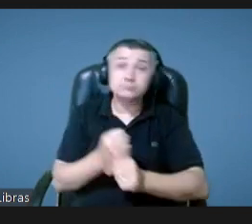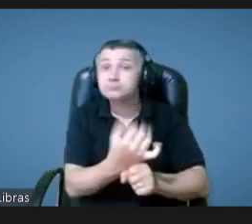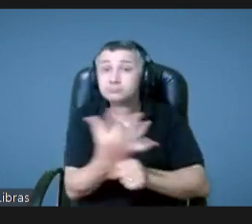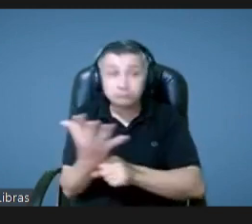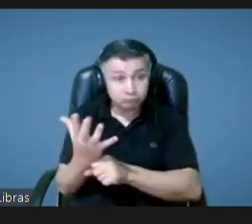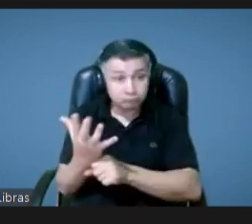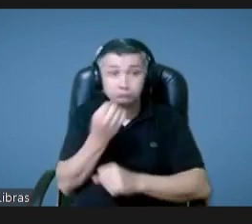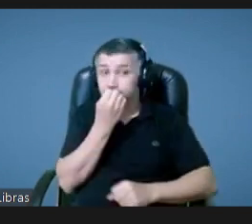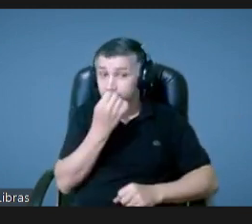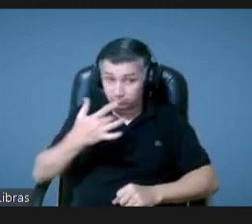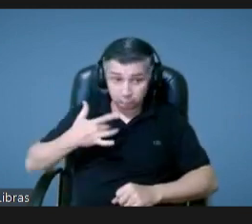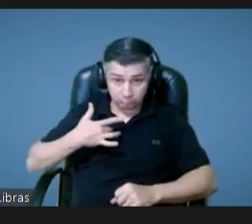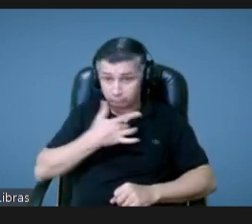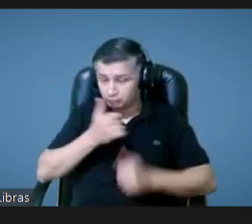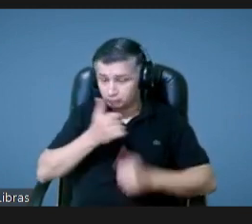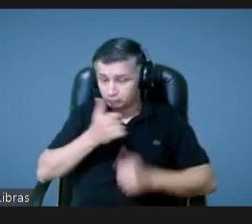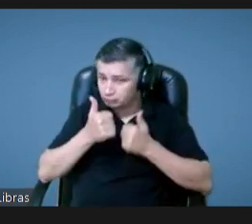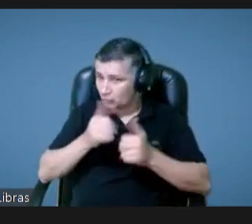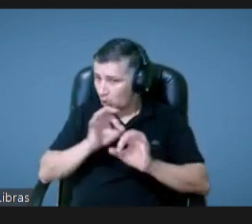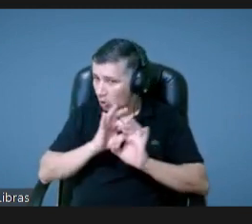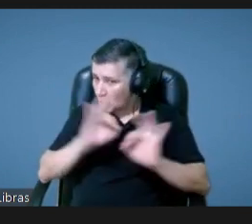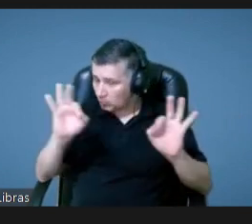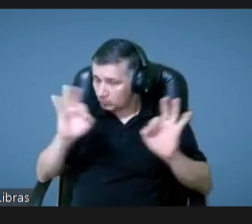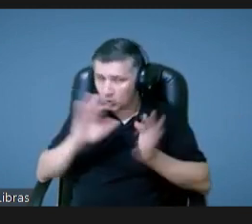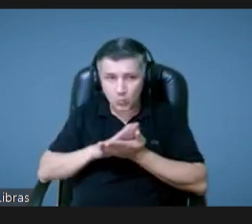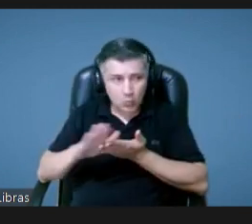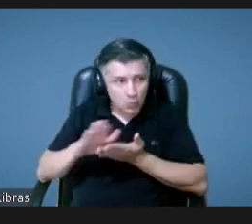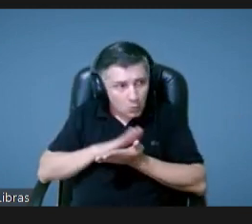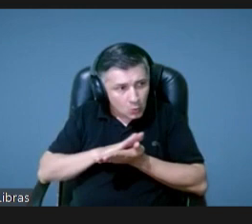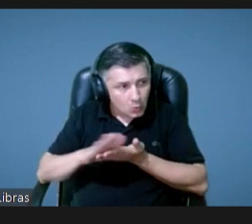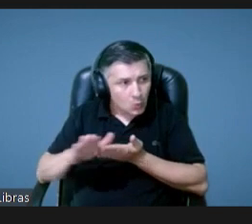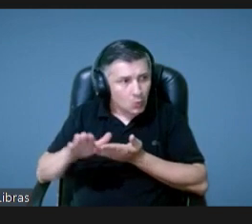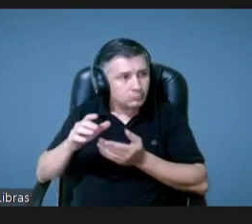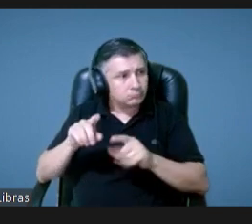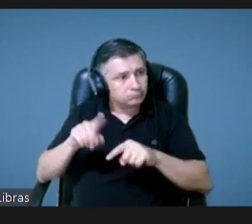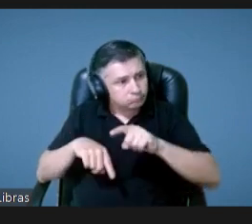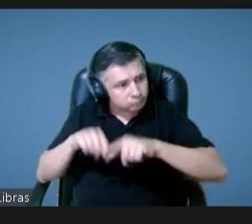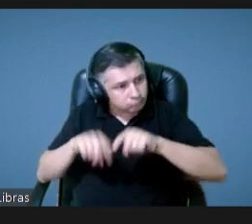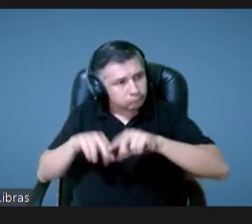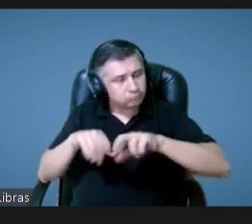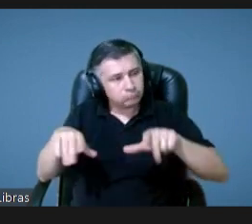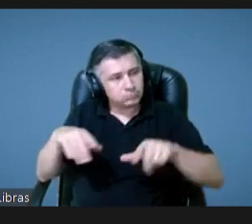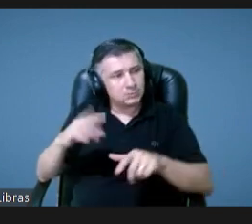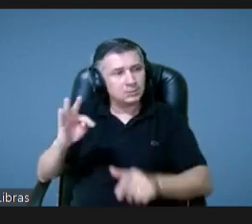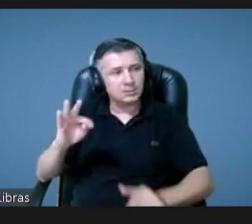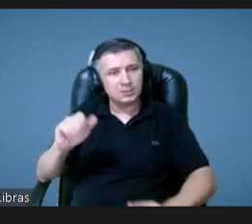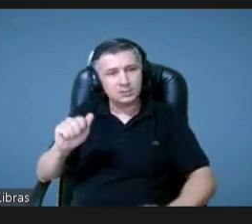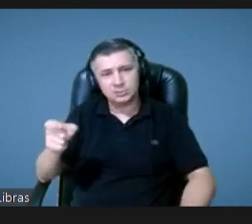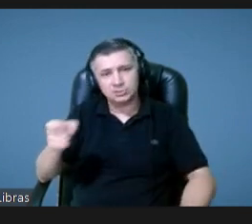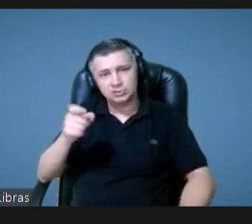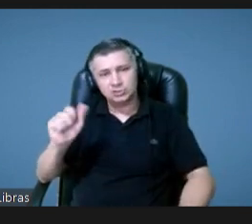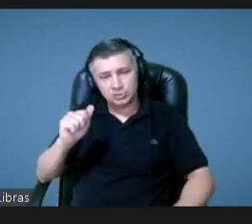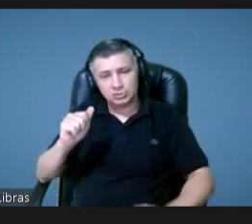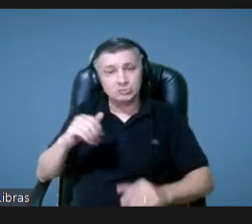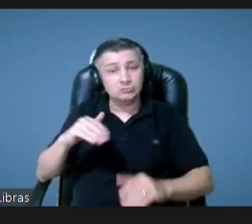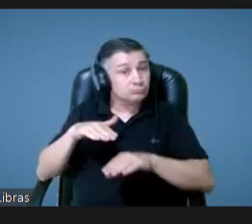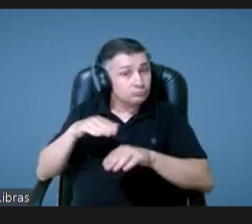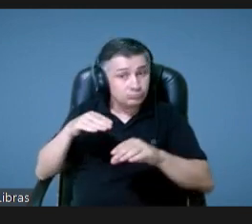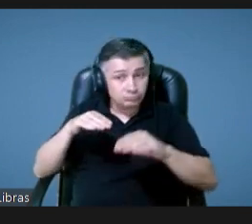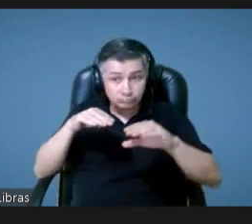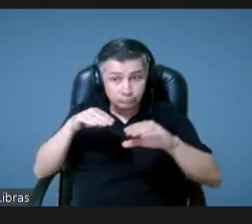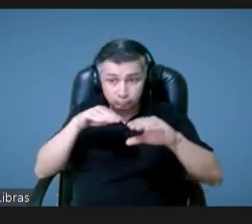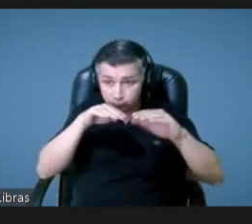year, very healthy numbers in terms of occupancy cost, occupancy rate,